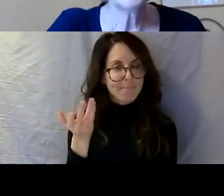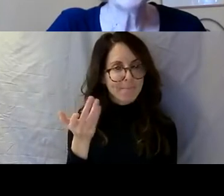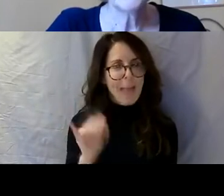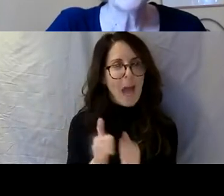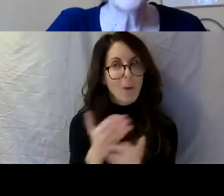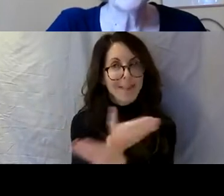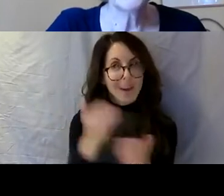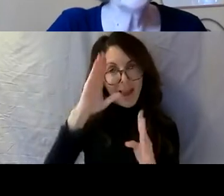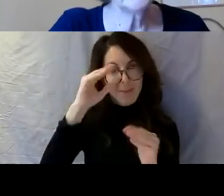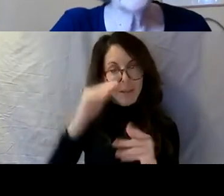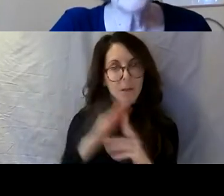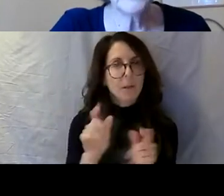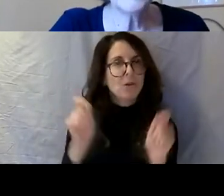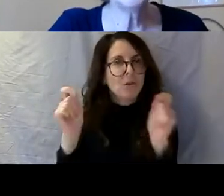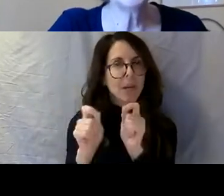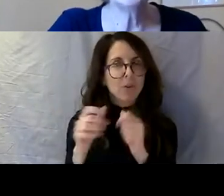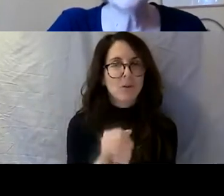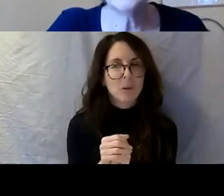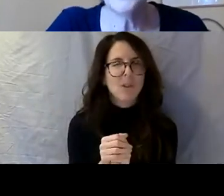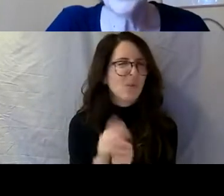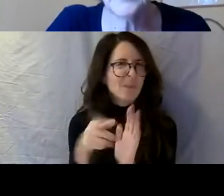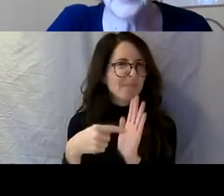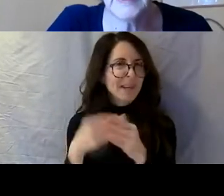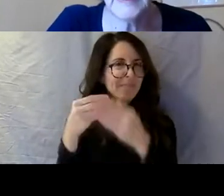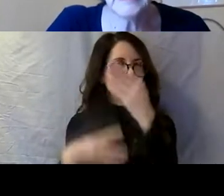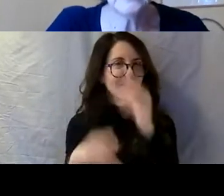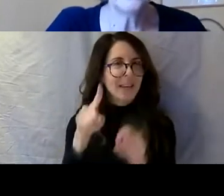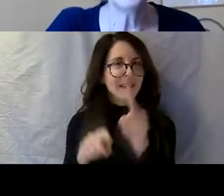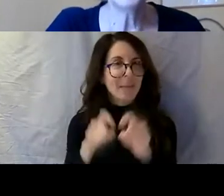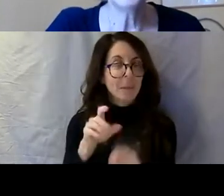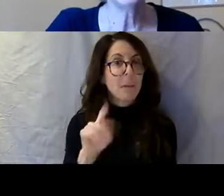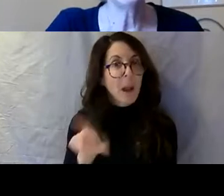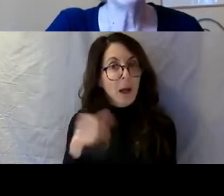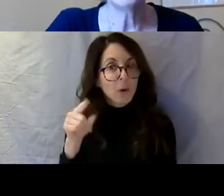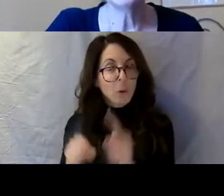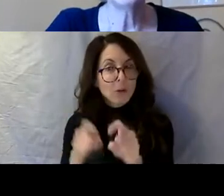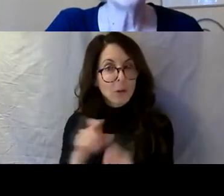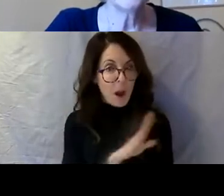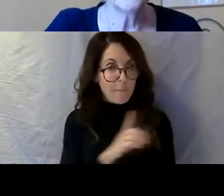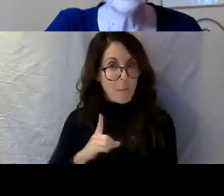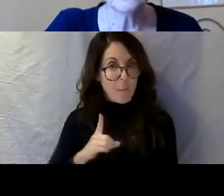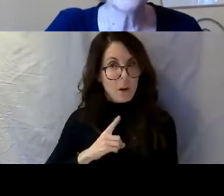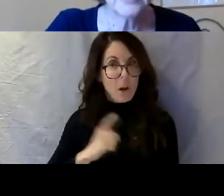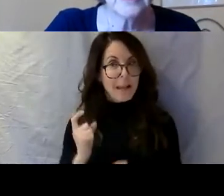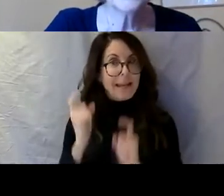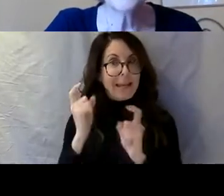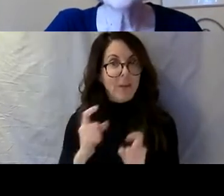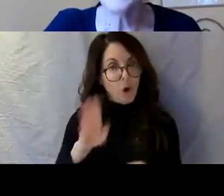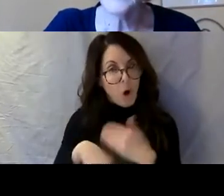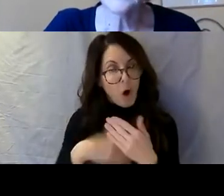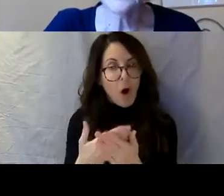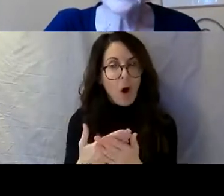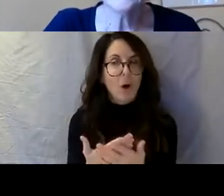changed? And not only that, but boards bringing all the energy, good ideas, courage,